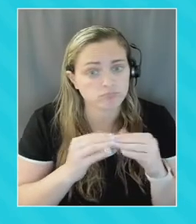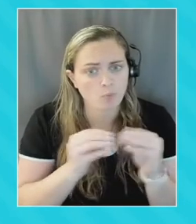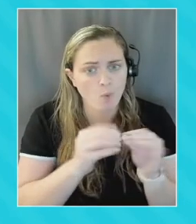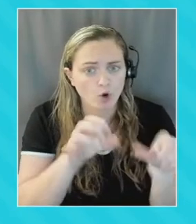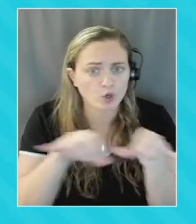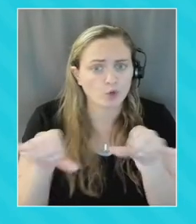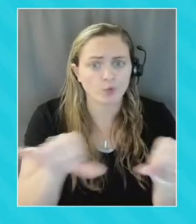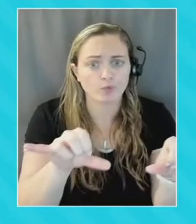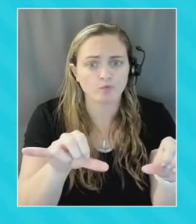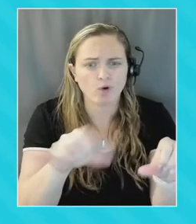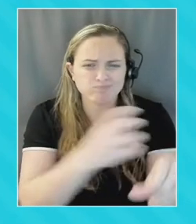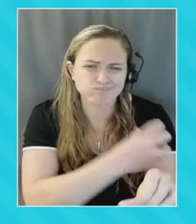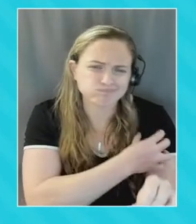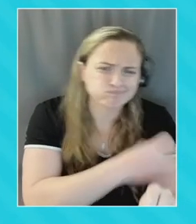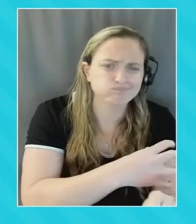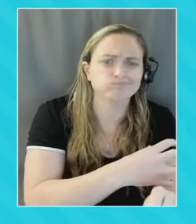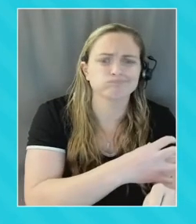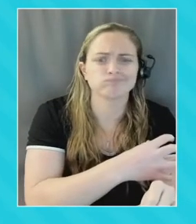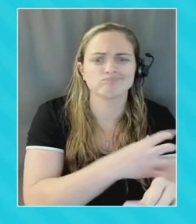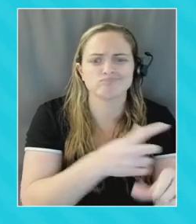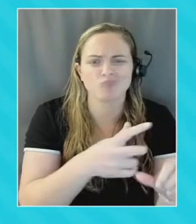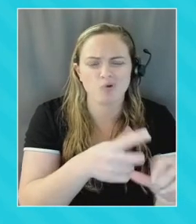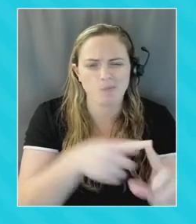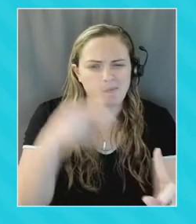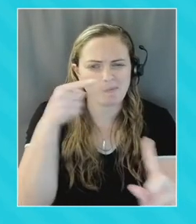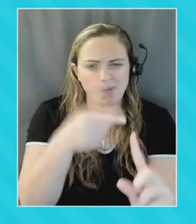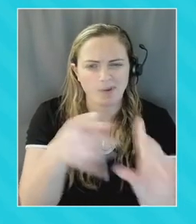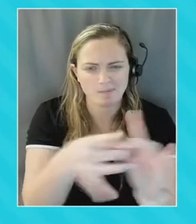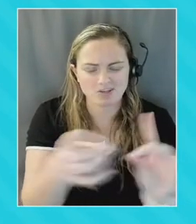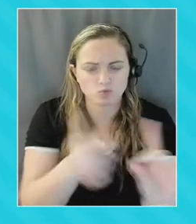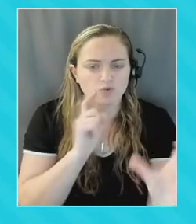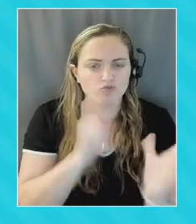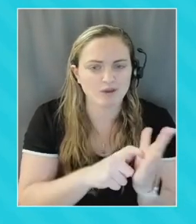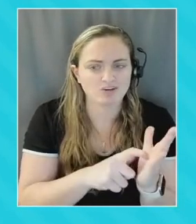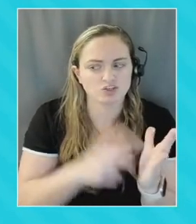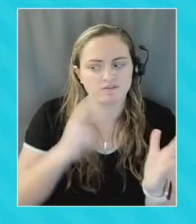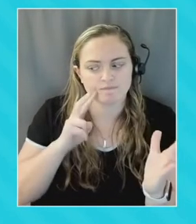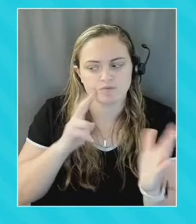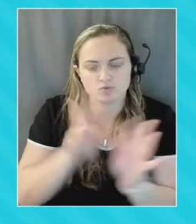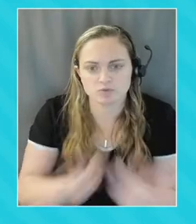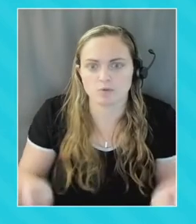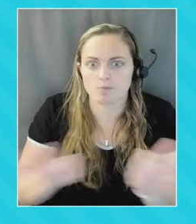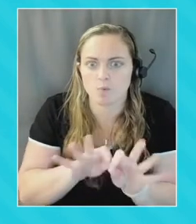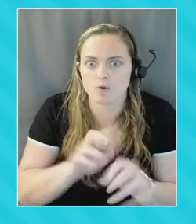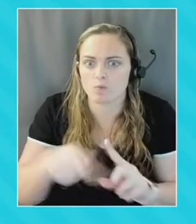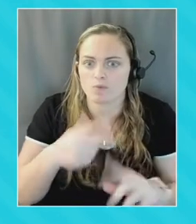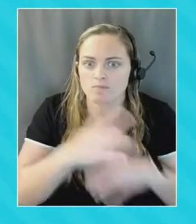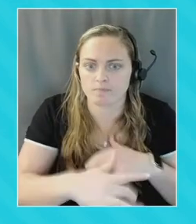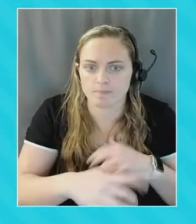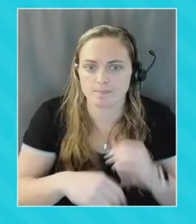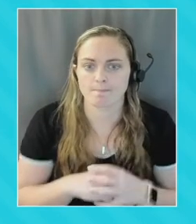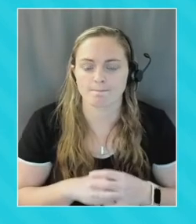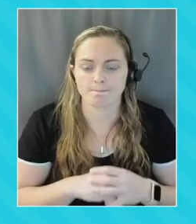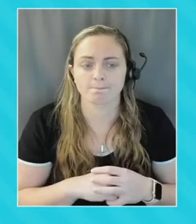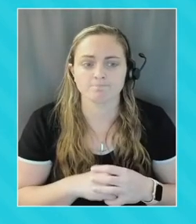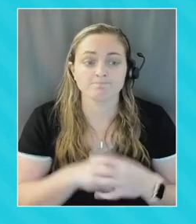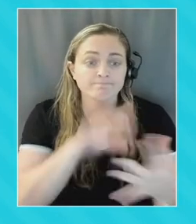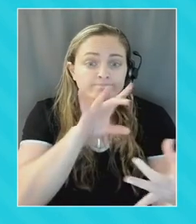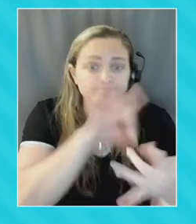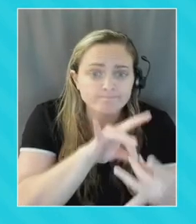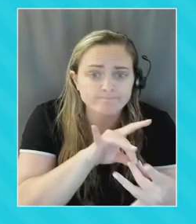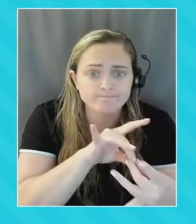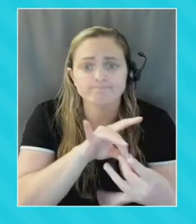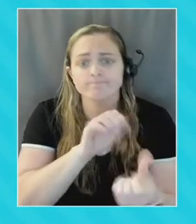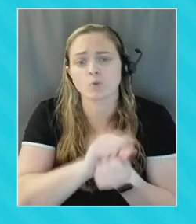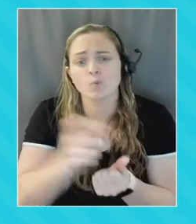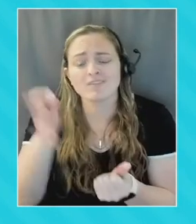powerful, and collective message that recognizes the importance of veggies early and often and connects families to meaningful federal and local